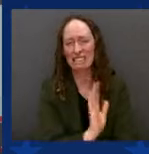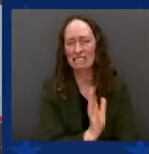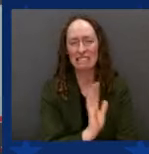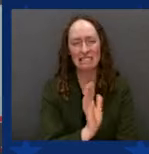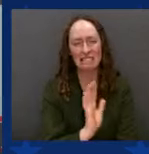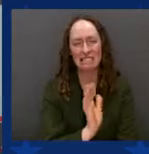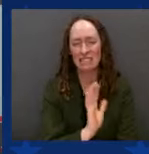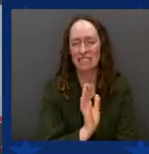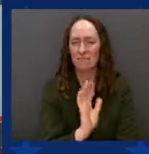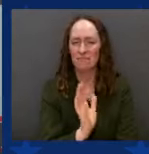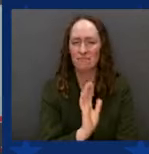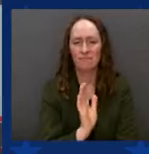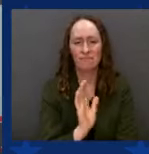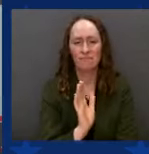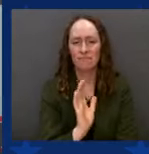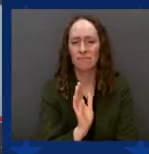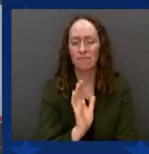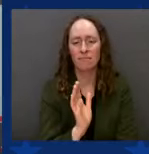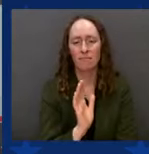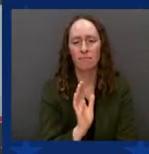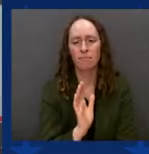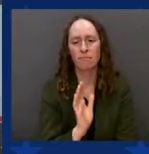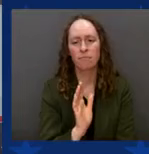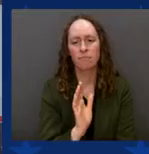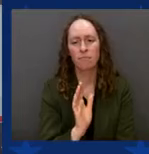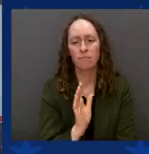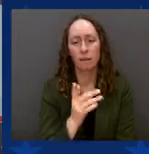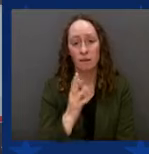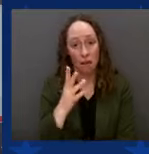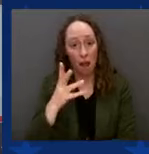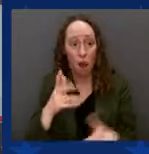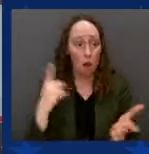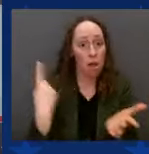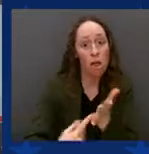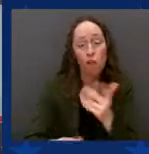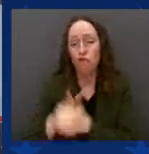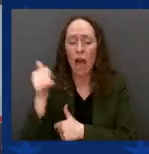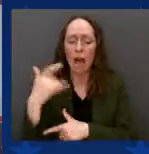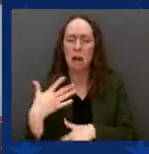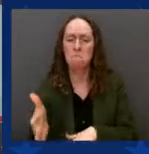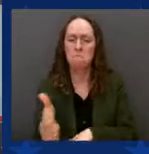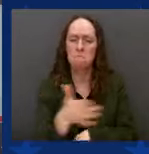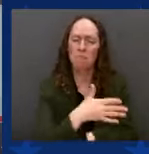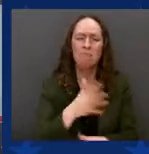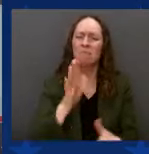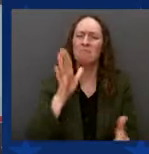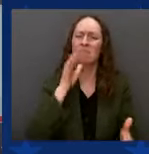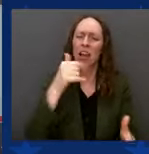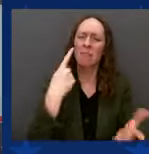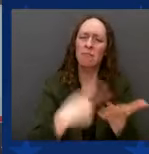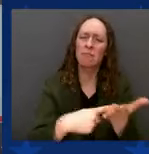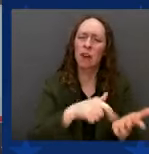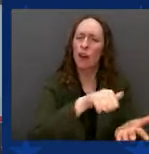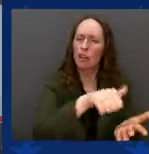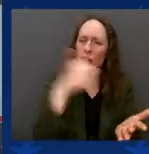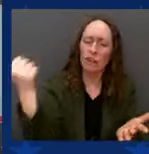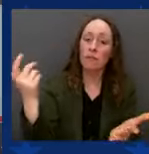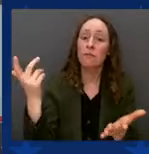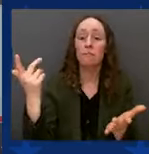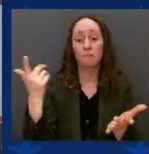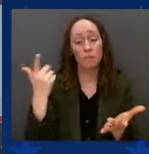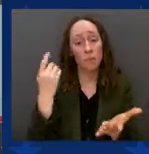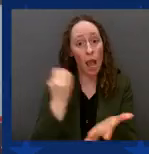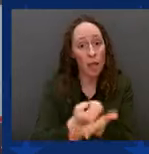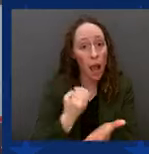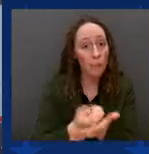as I said in the beginning, let's have a conversation about how to grow the economy, lower costs, and reduce the deficit. I just laid out the bulk of my budget. Republicans